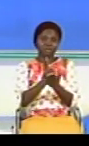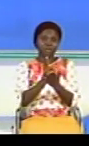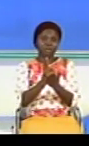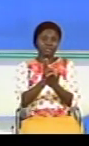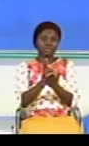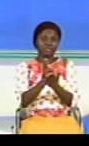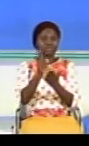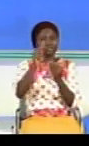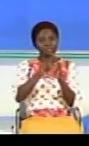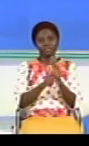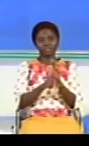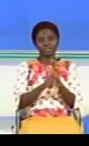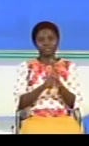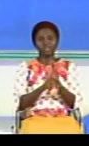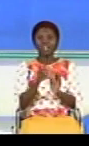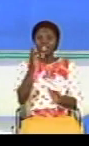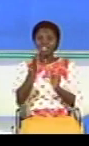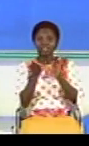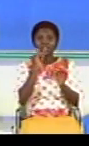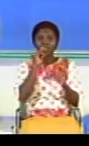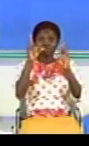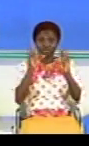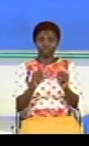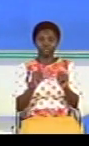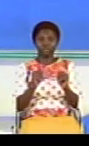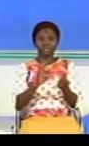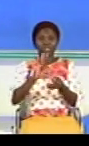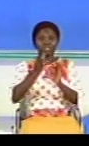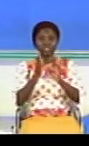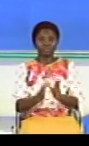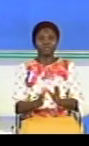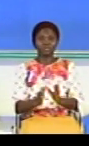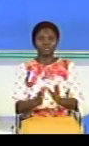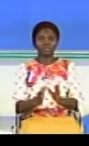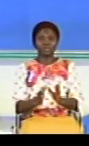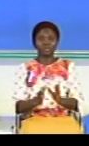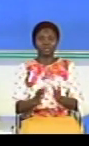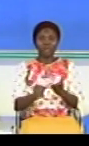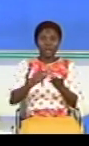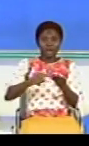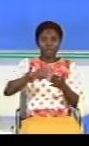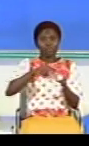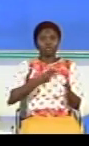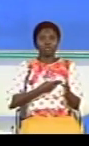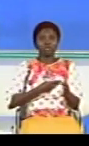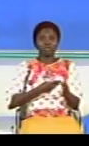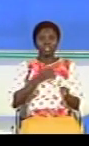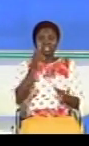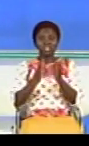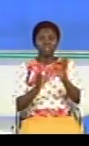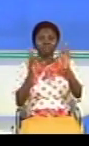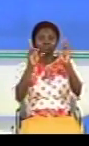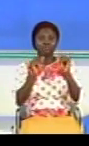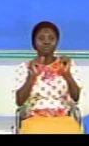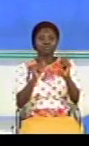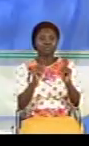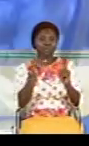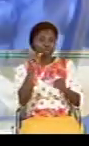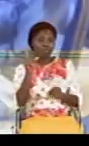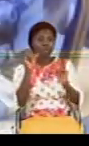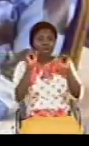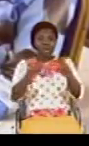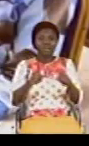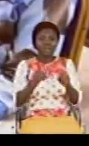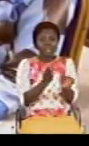no one that can read the word of God and interpret the word, interpret our lives, interpret all the